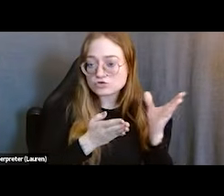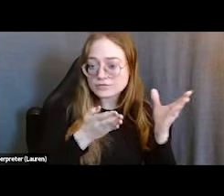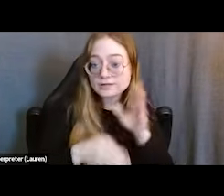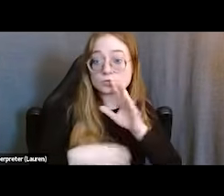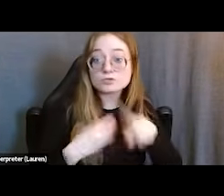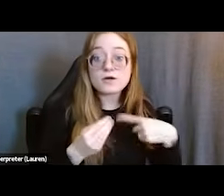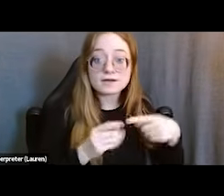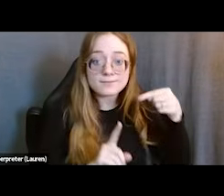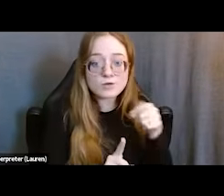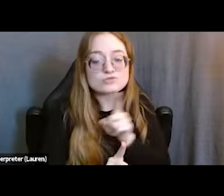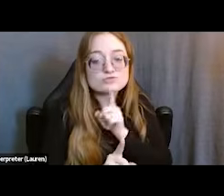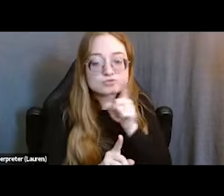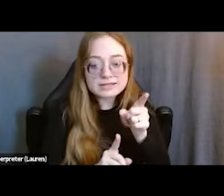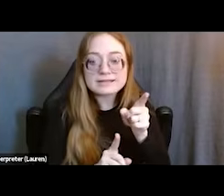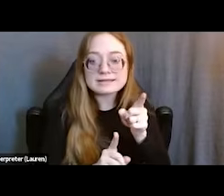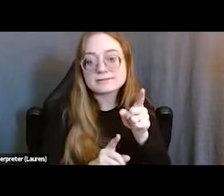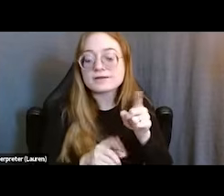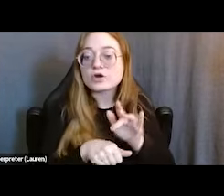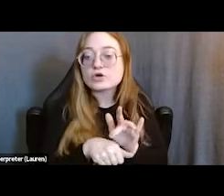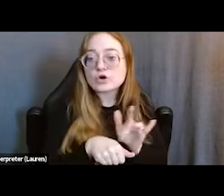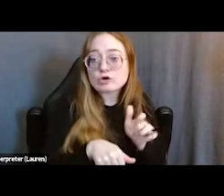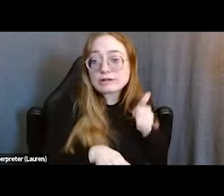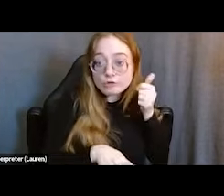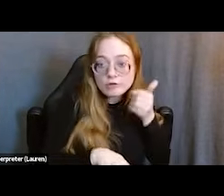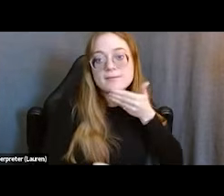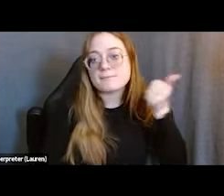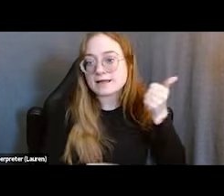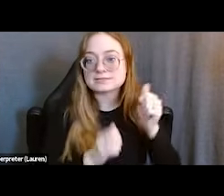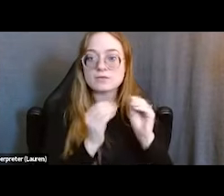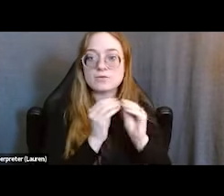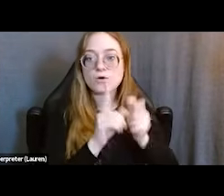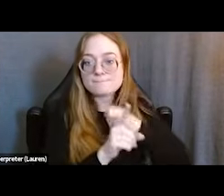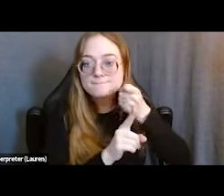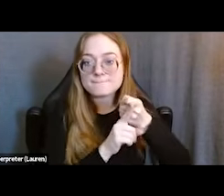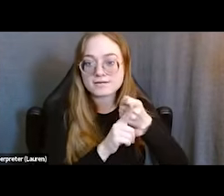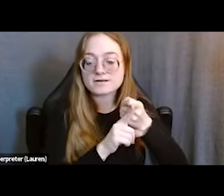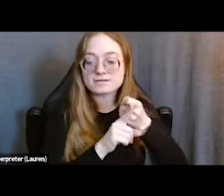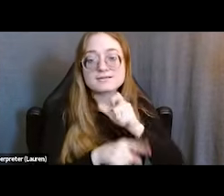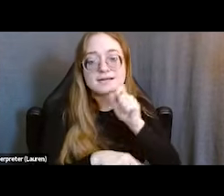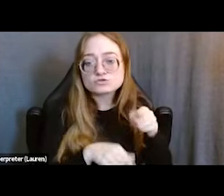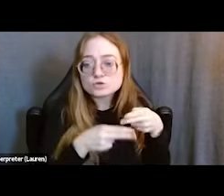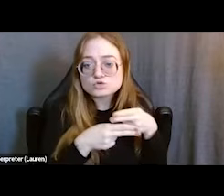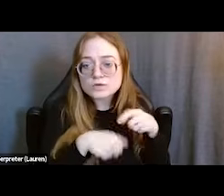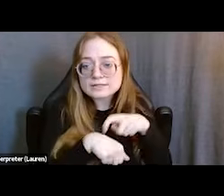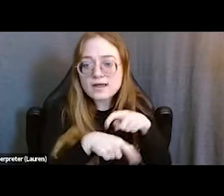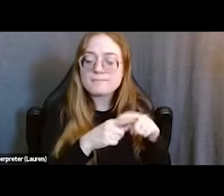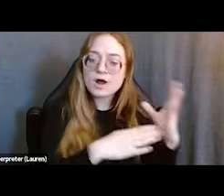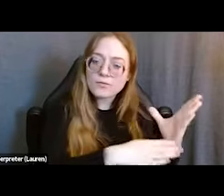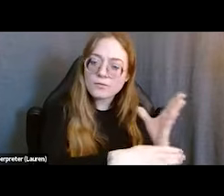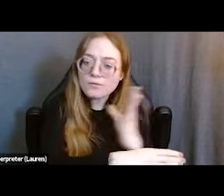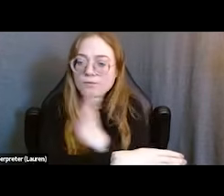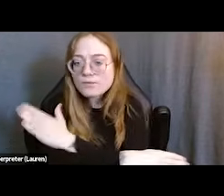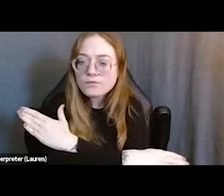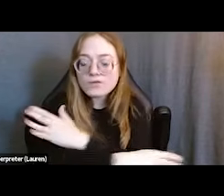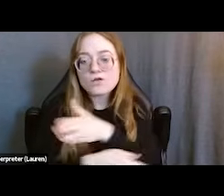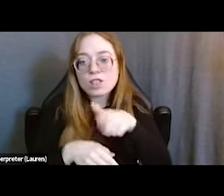are really in the upfront. The earlier we can get there, the more impactful we can be, not just in the short term, but in the long term, which